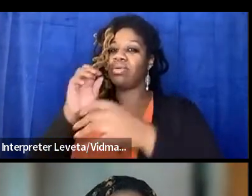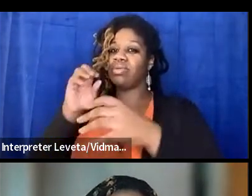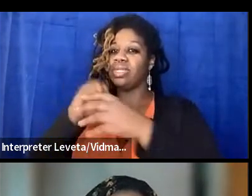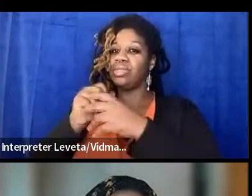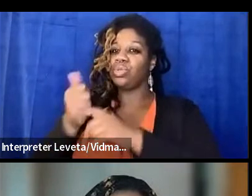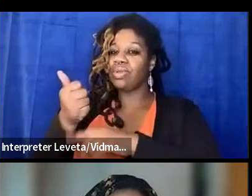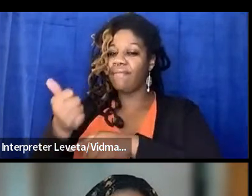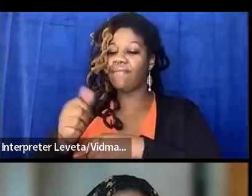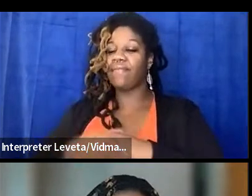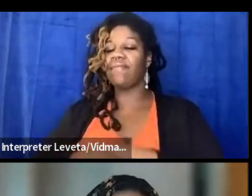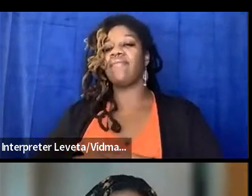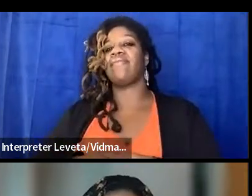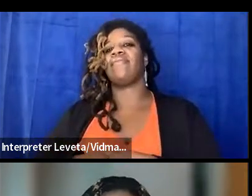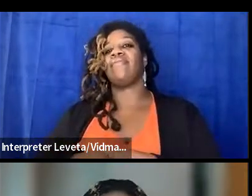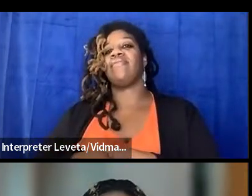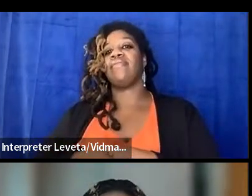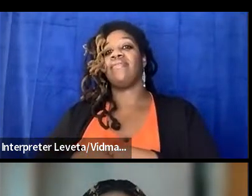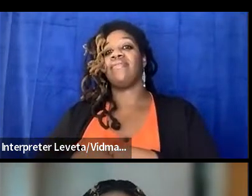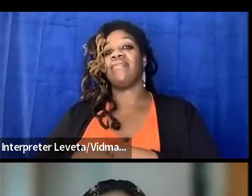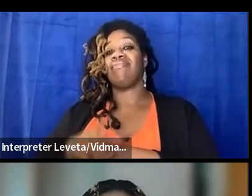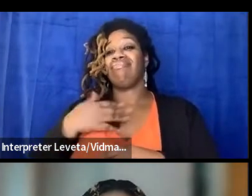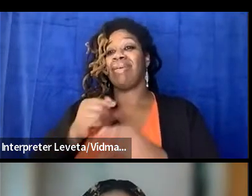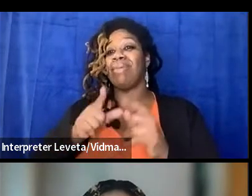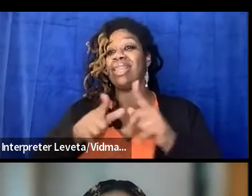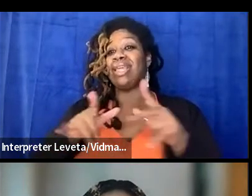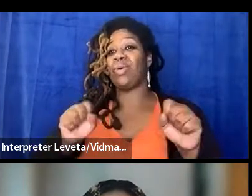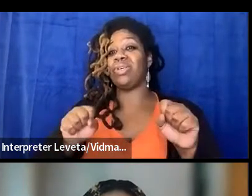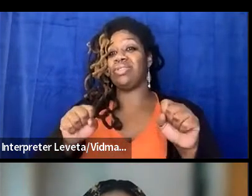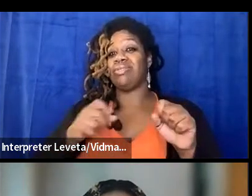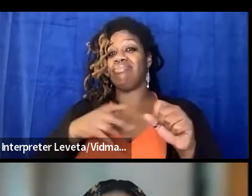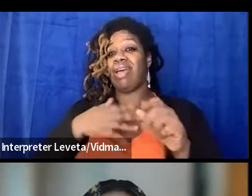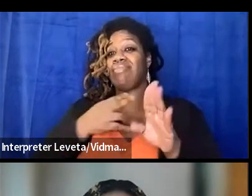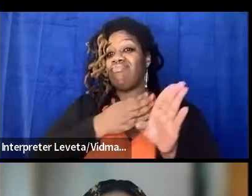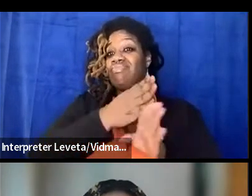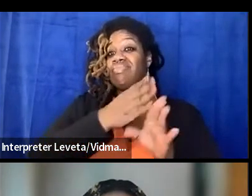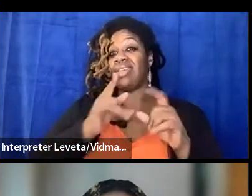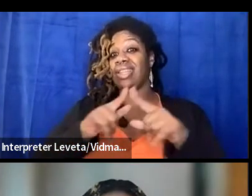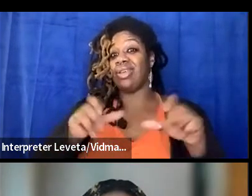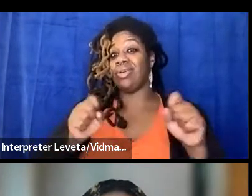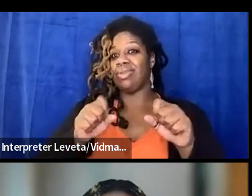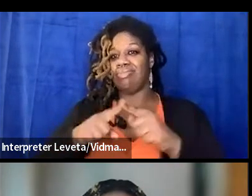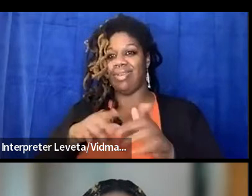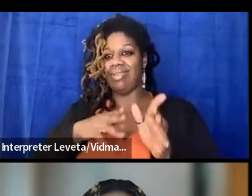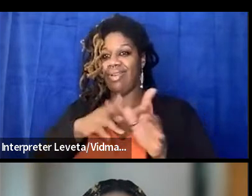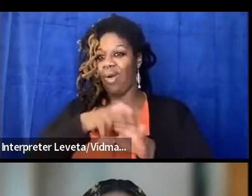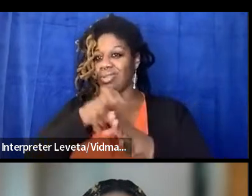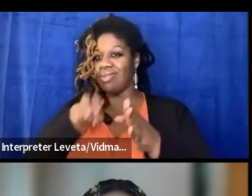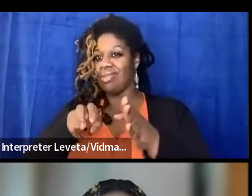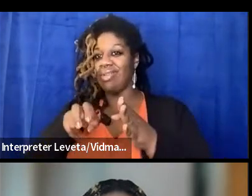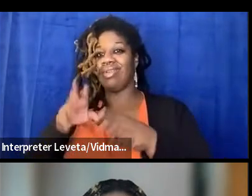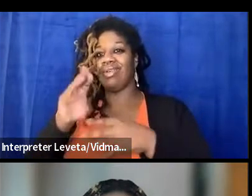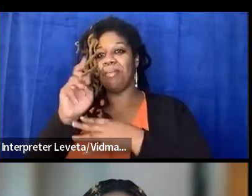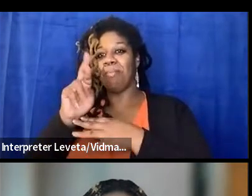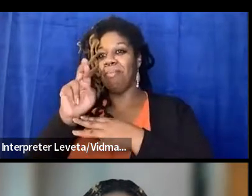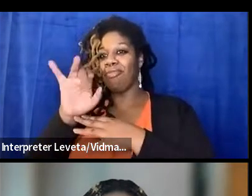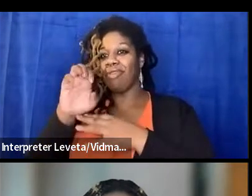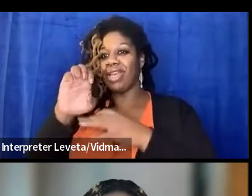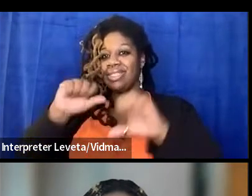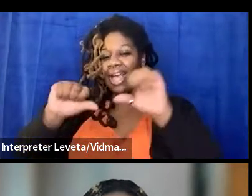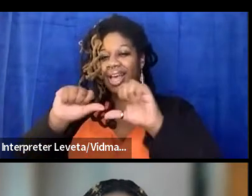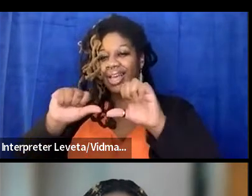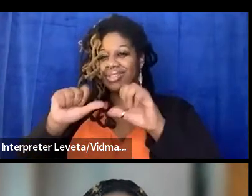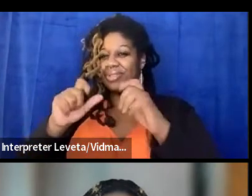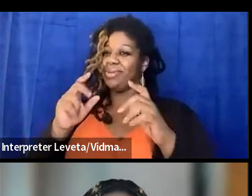actually I'm a linguist by training, but I'm doing marine science, which sounds weird, and I work with animals.